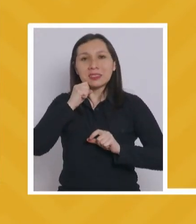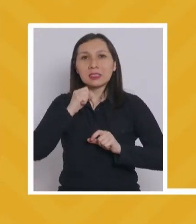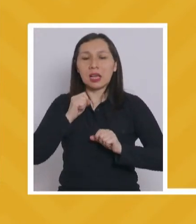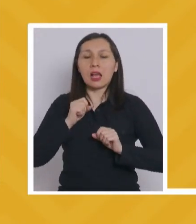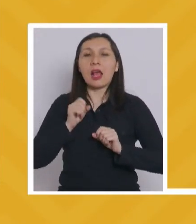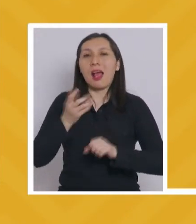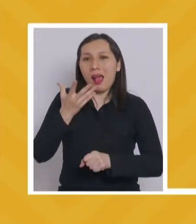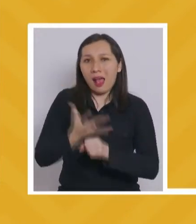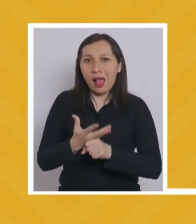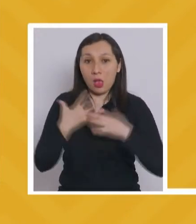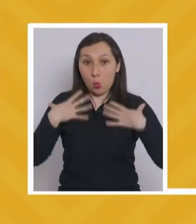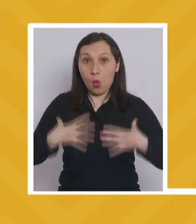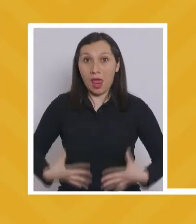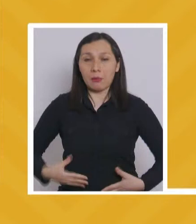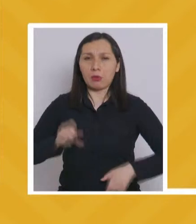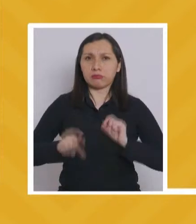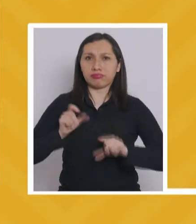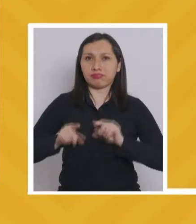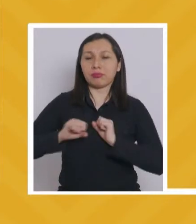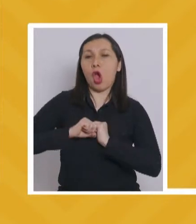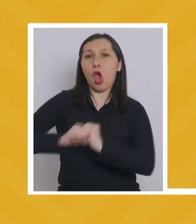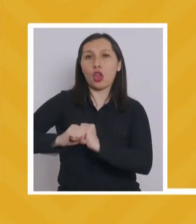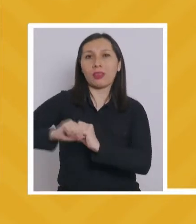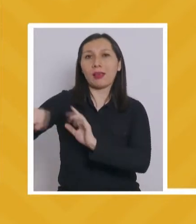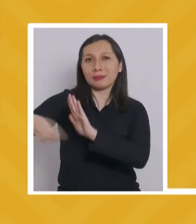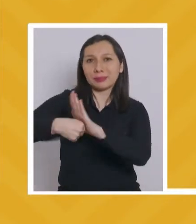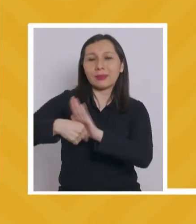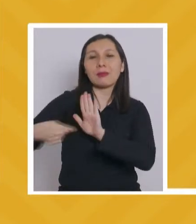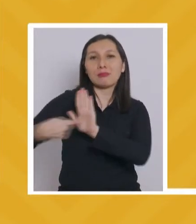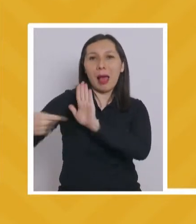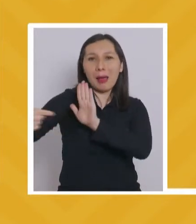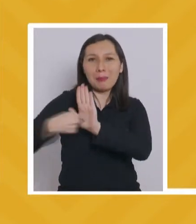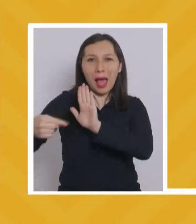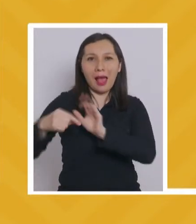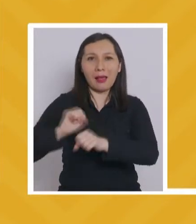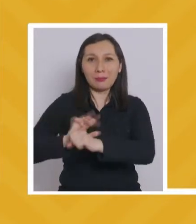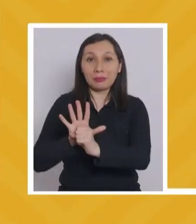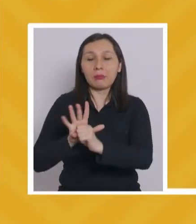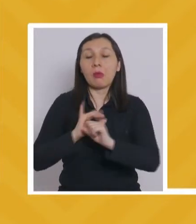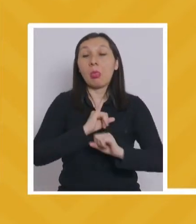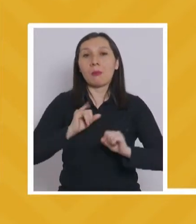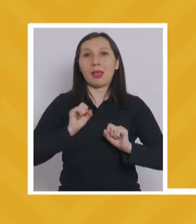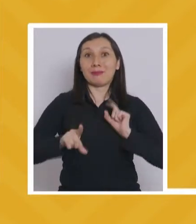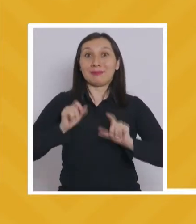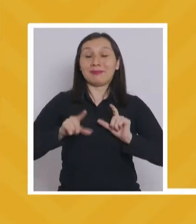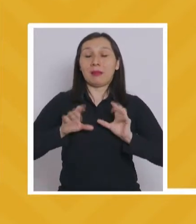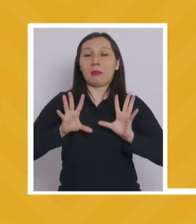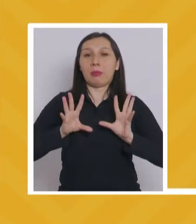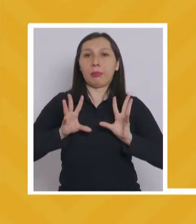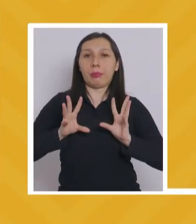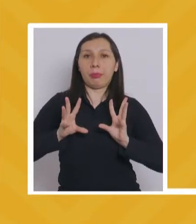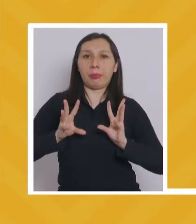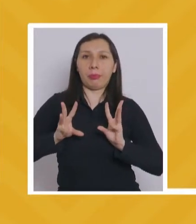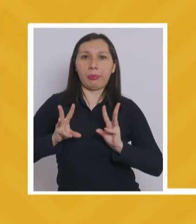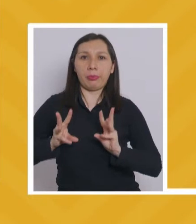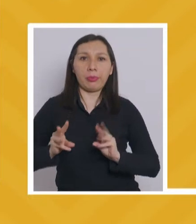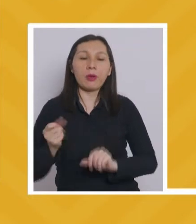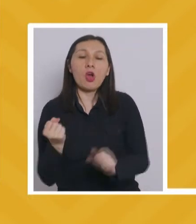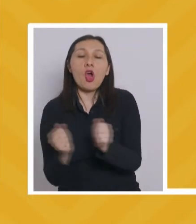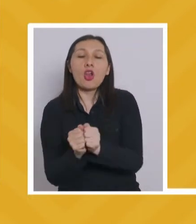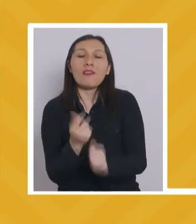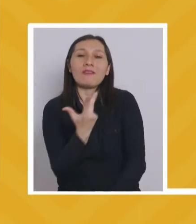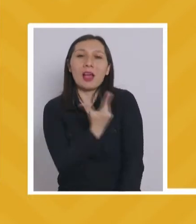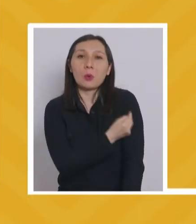antibodies that are part of the defense mechanisms produced by our organisms,